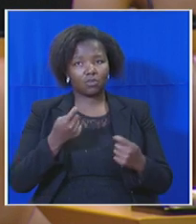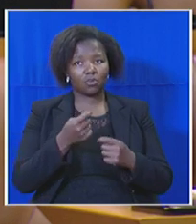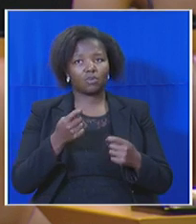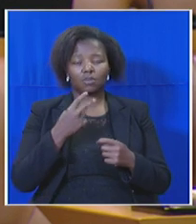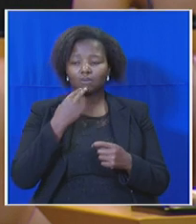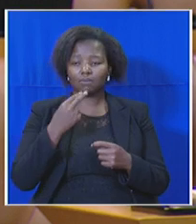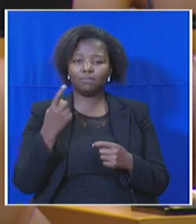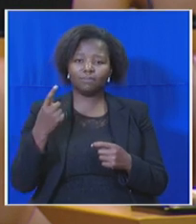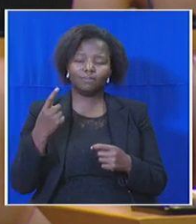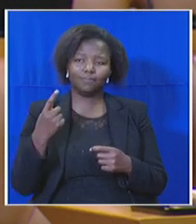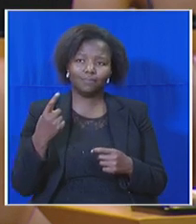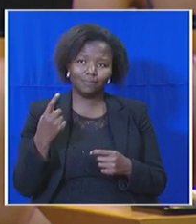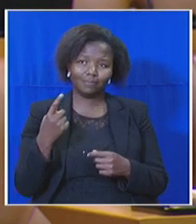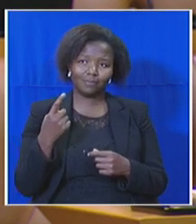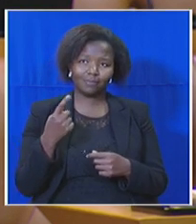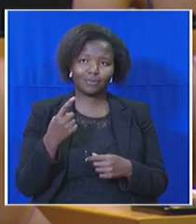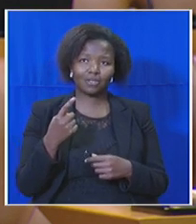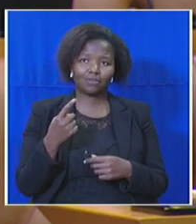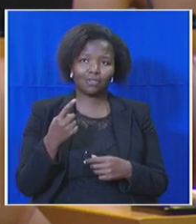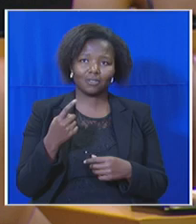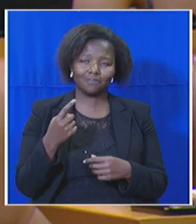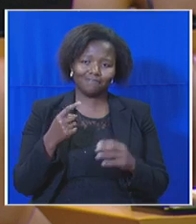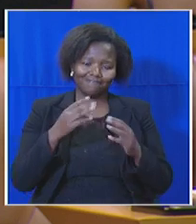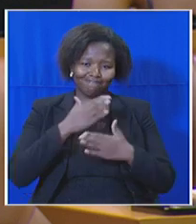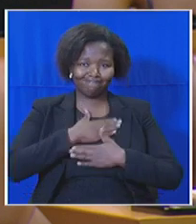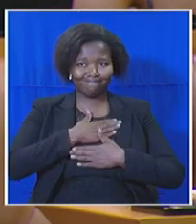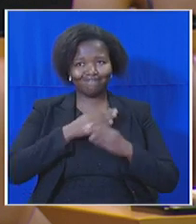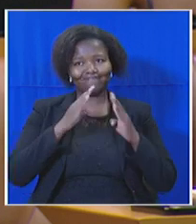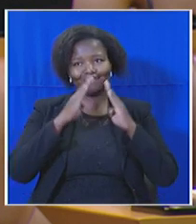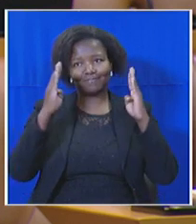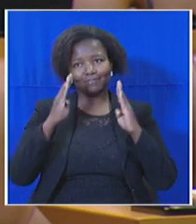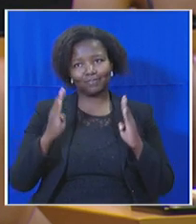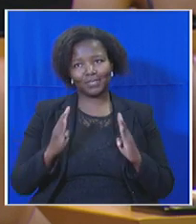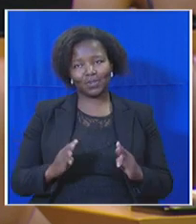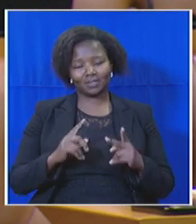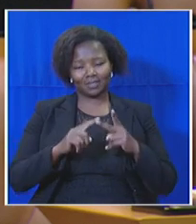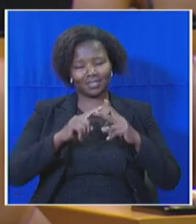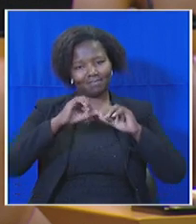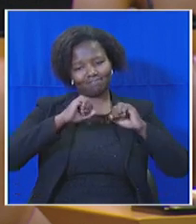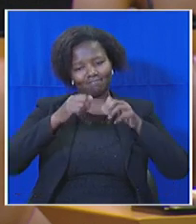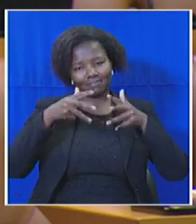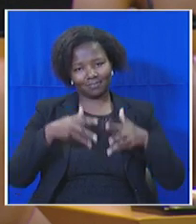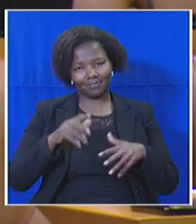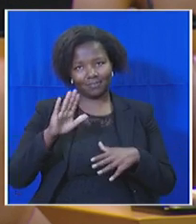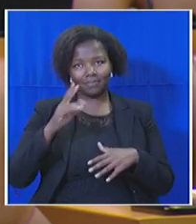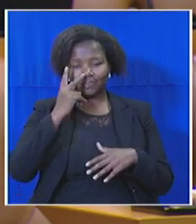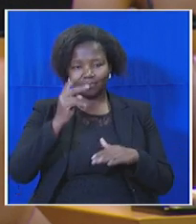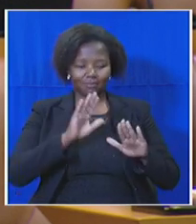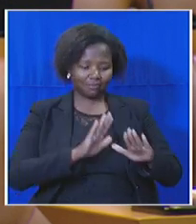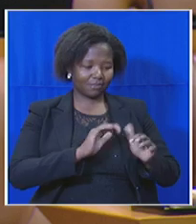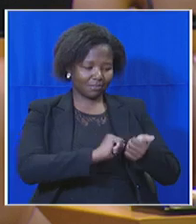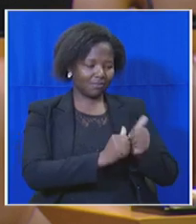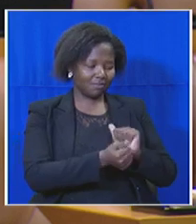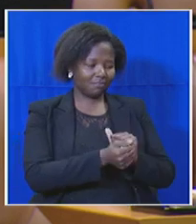minister goes after Beyonce and Mayweather, forgetting that we can produce our own sports